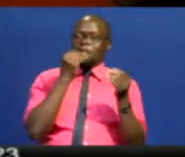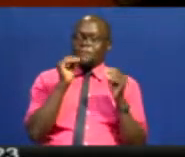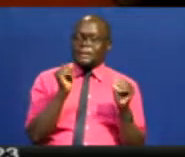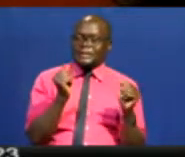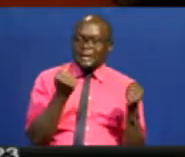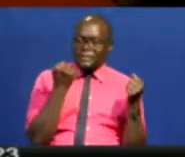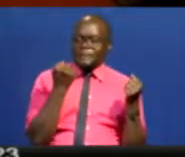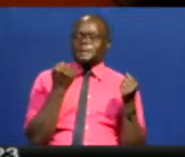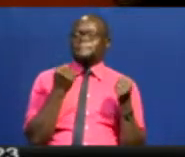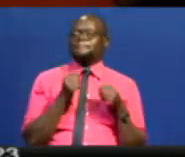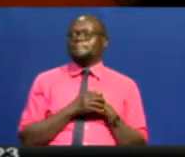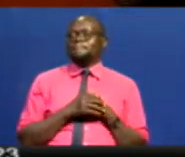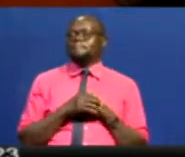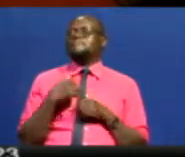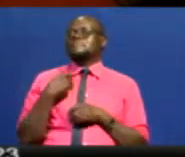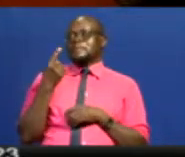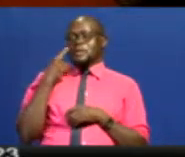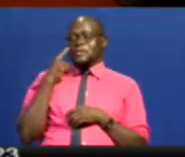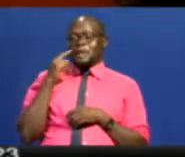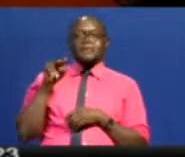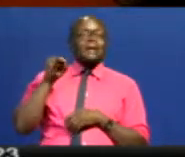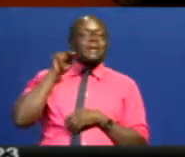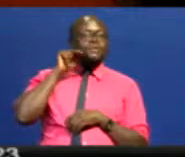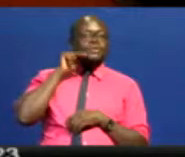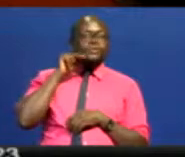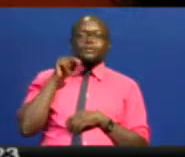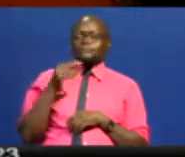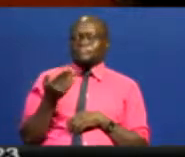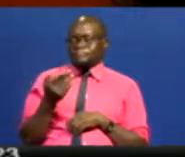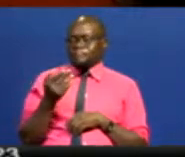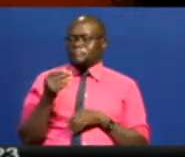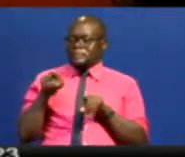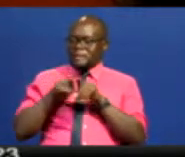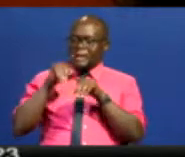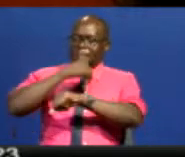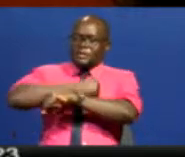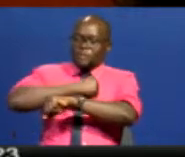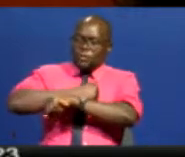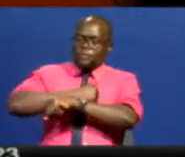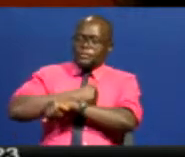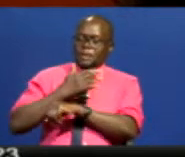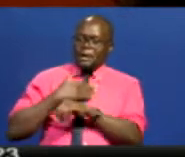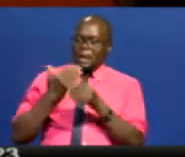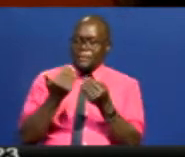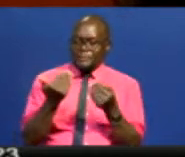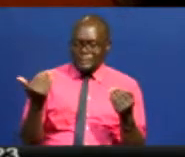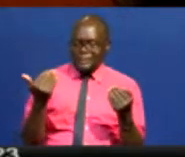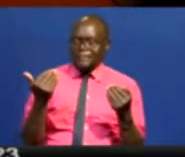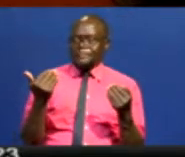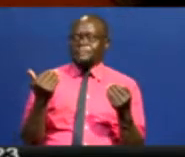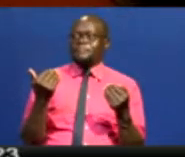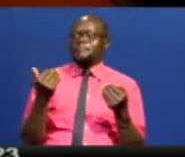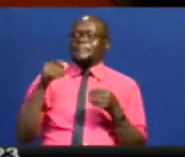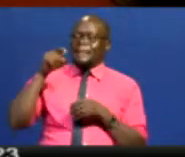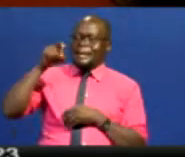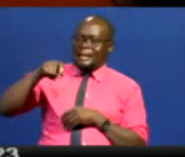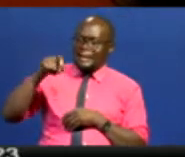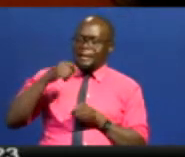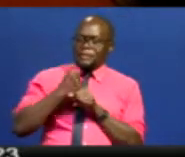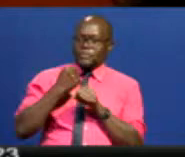security, look at nutrition. Even in schools, our children, I think, need to